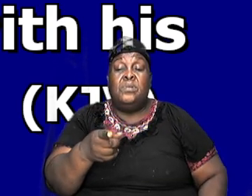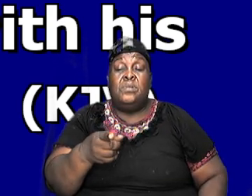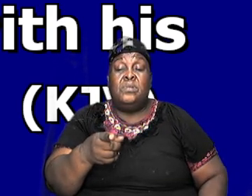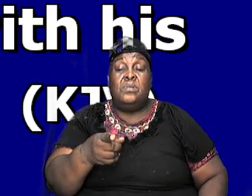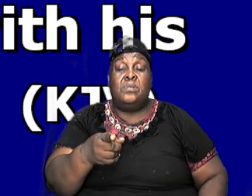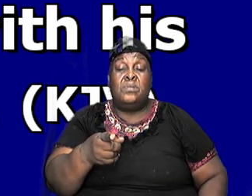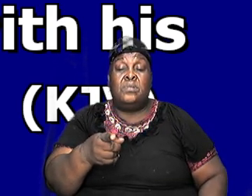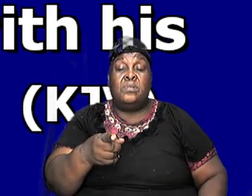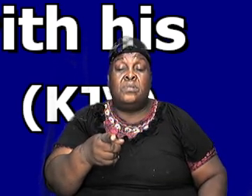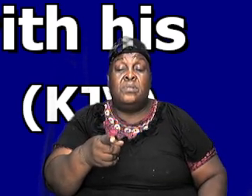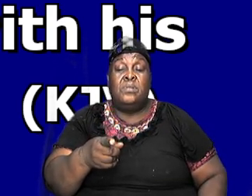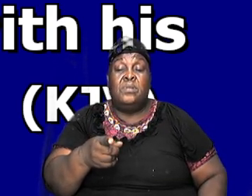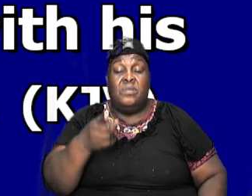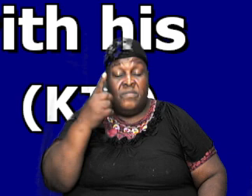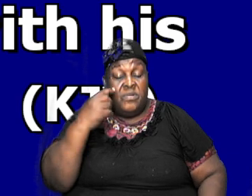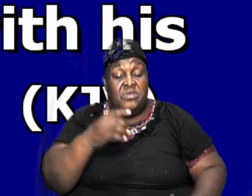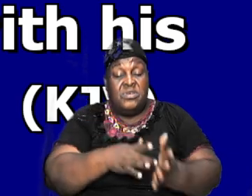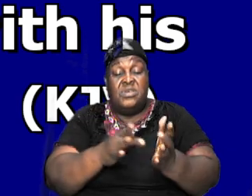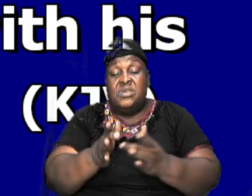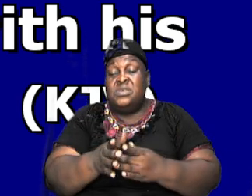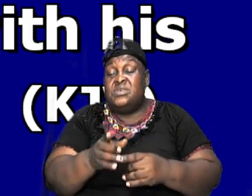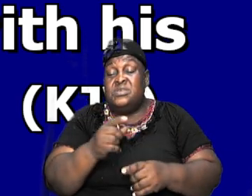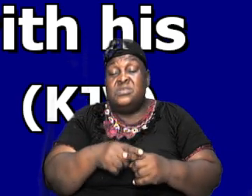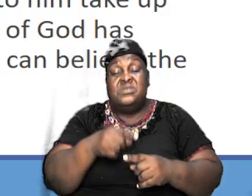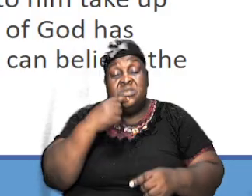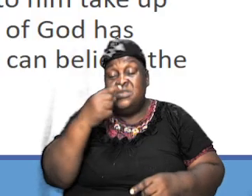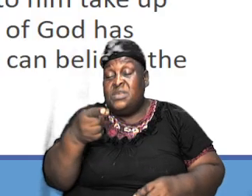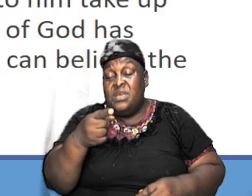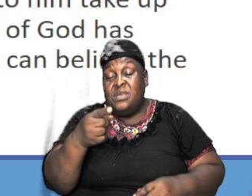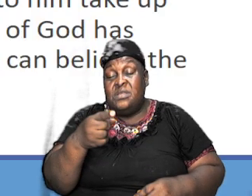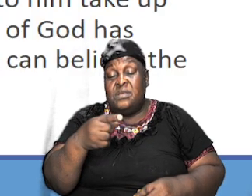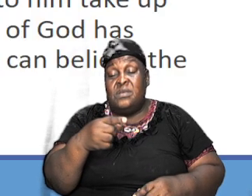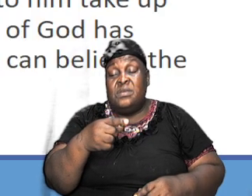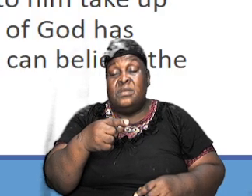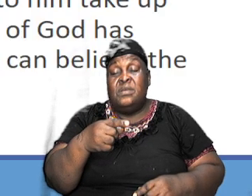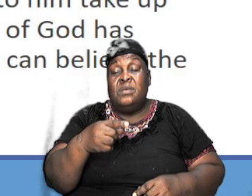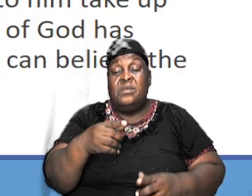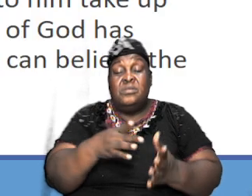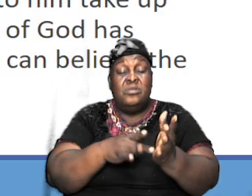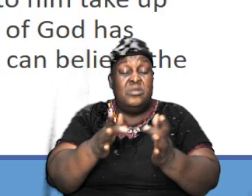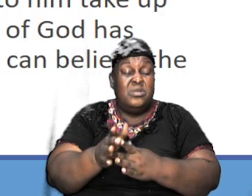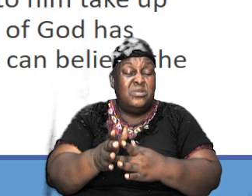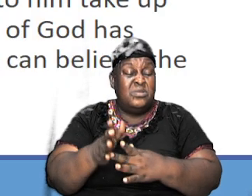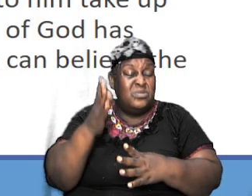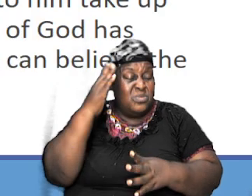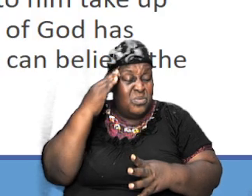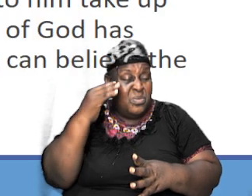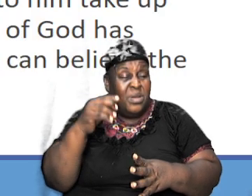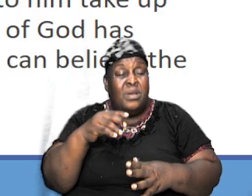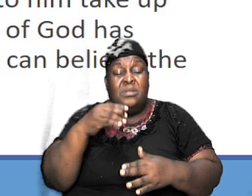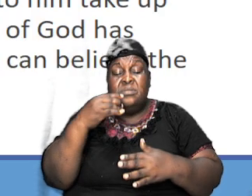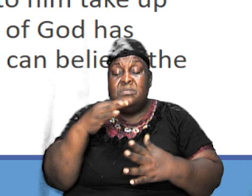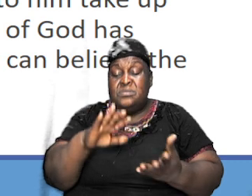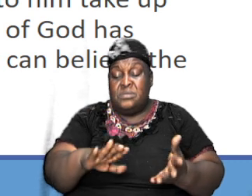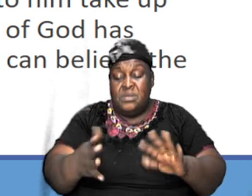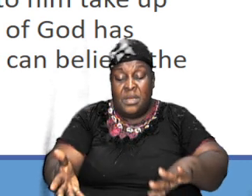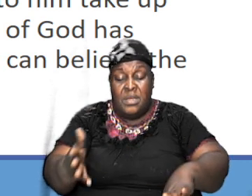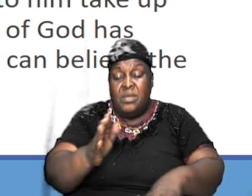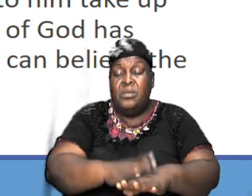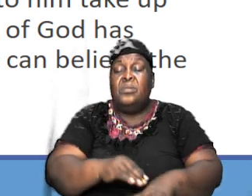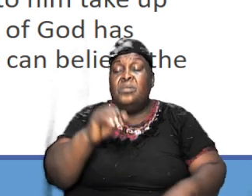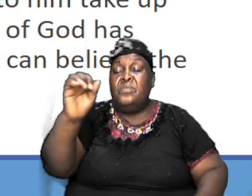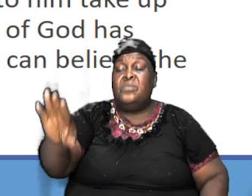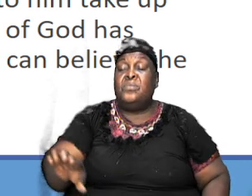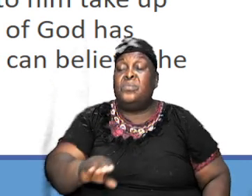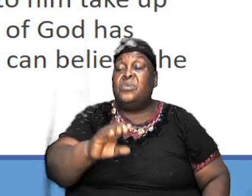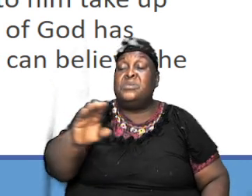in order for him to say that, he knew that, you know, he had to shed his blood. He had to die on the cross.